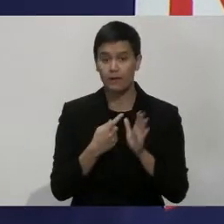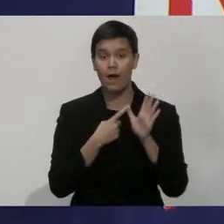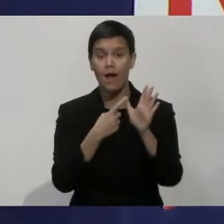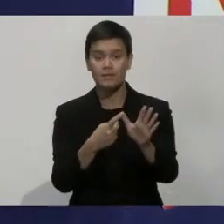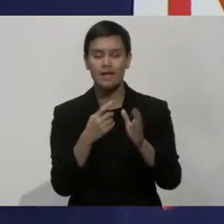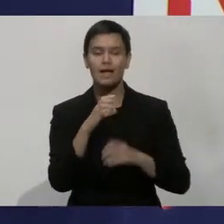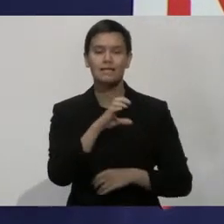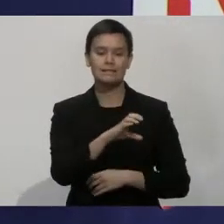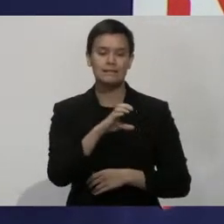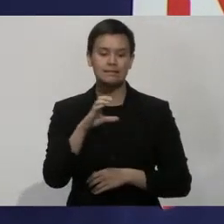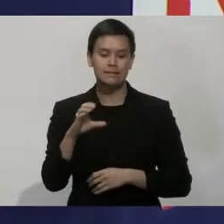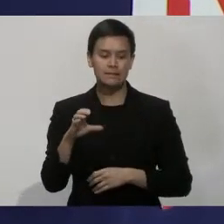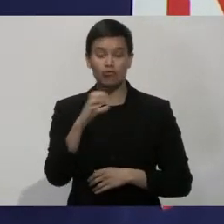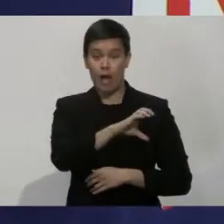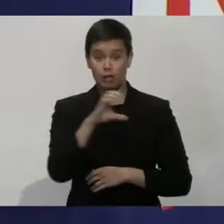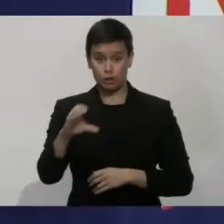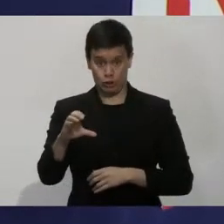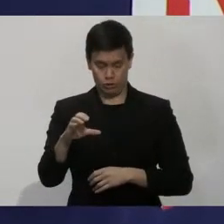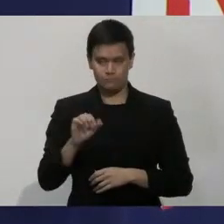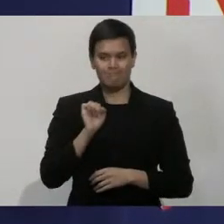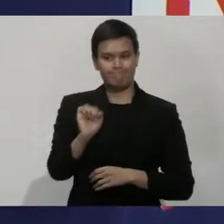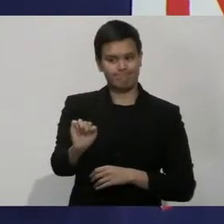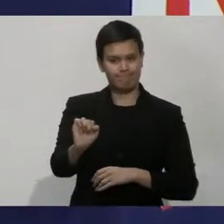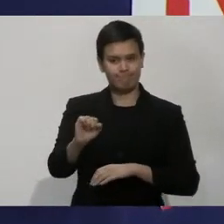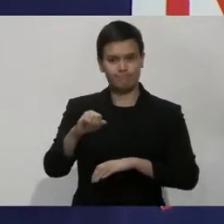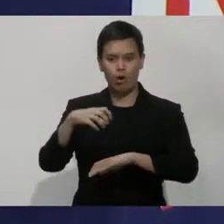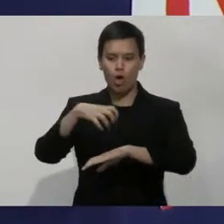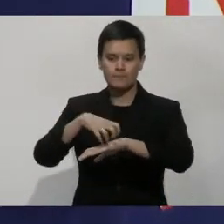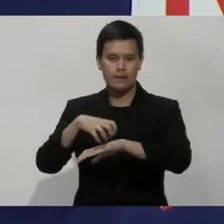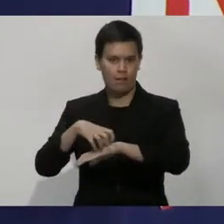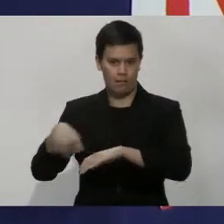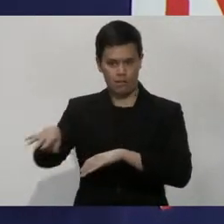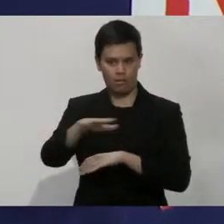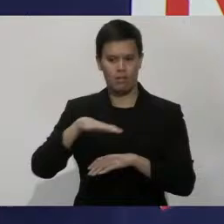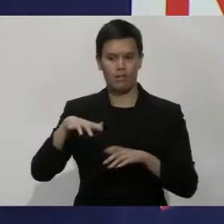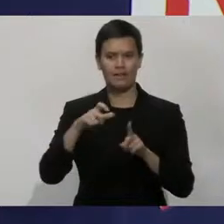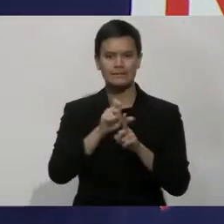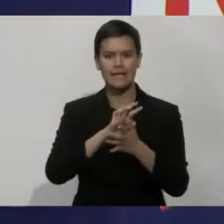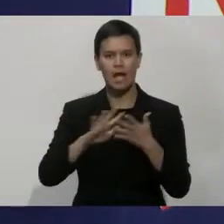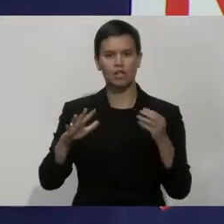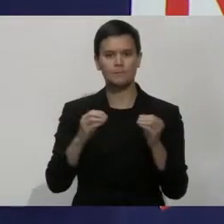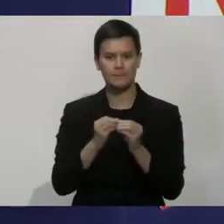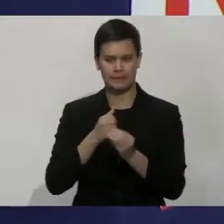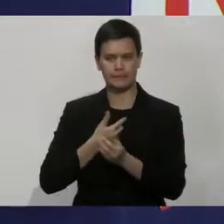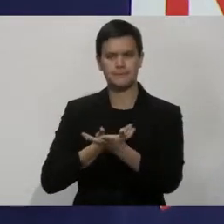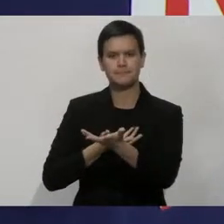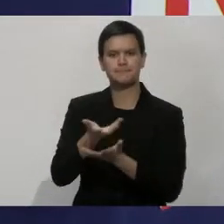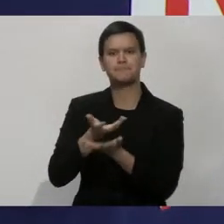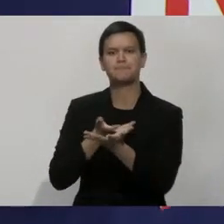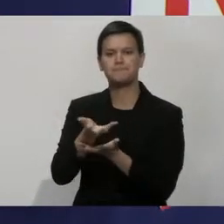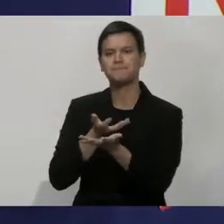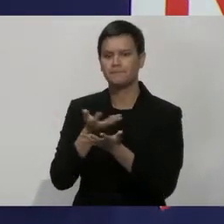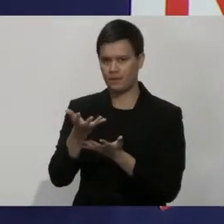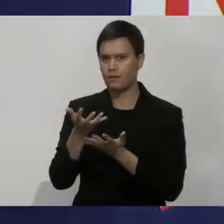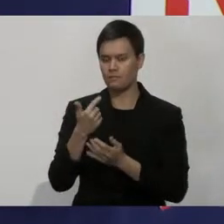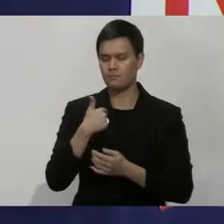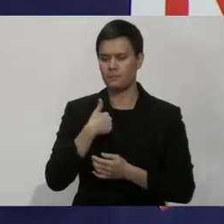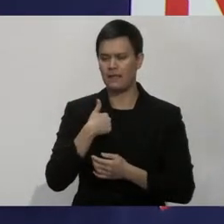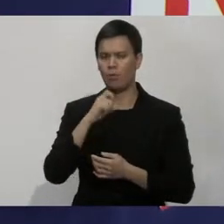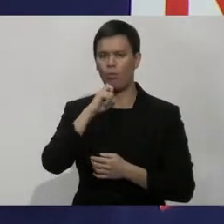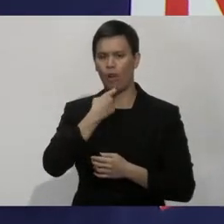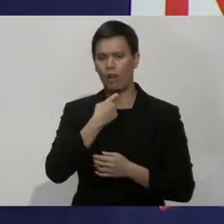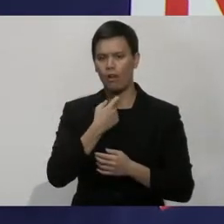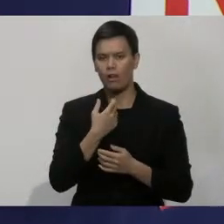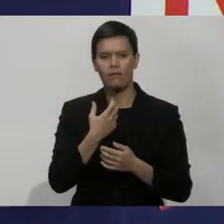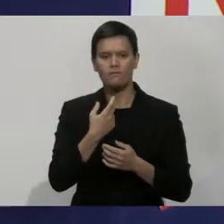DHB. I'll be having a conversation with him later today at his request, and I'll make further comment on that in due course. Confidence in the